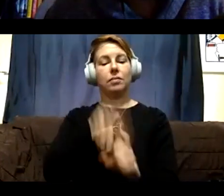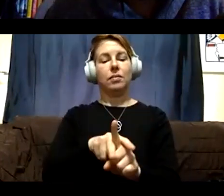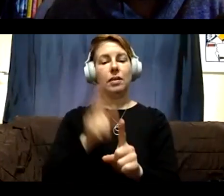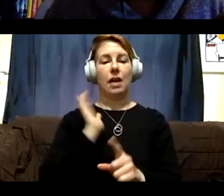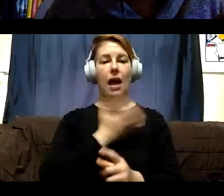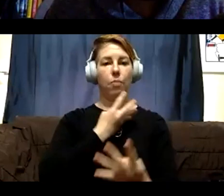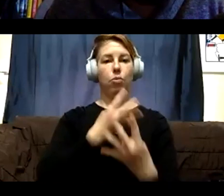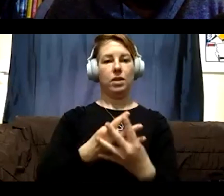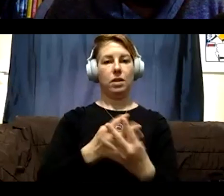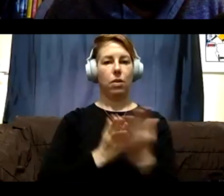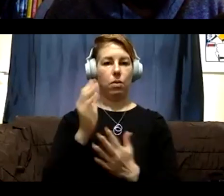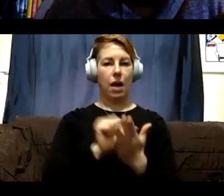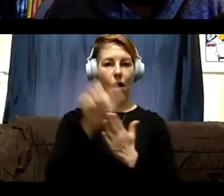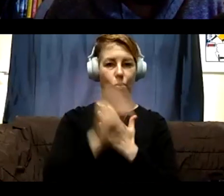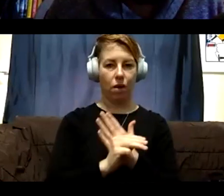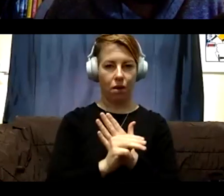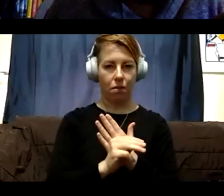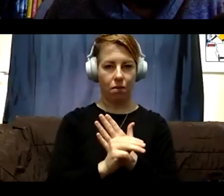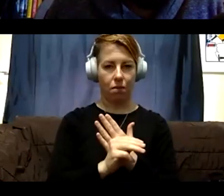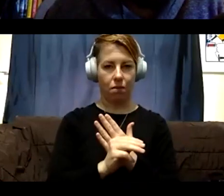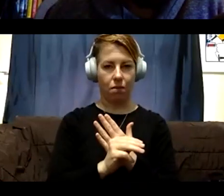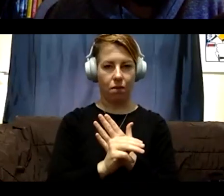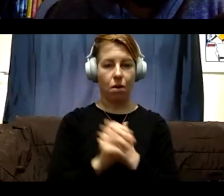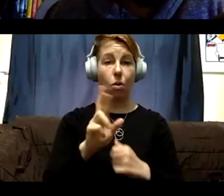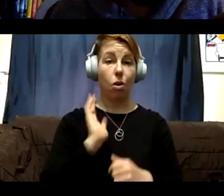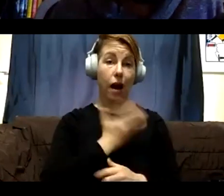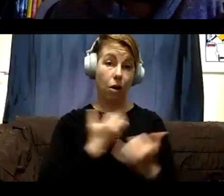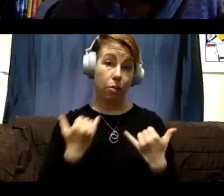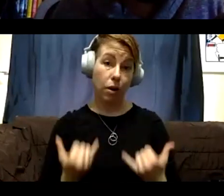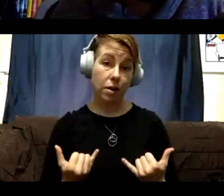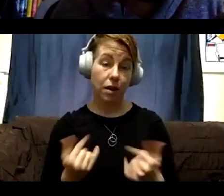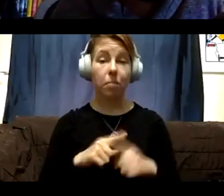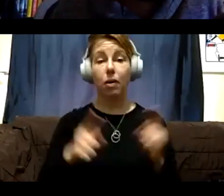but for too many Americans, there is no difference.